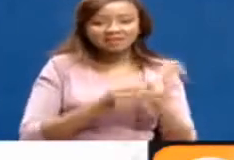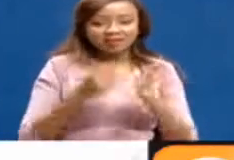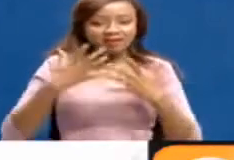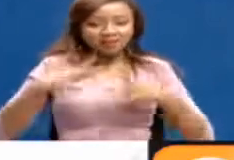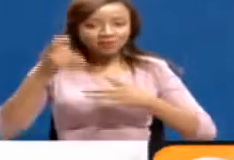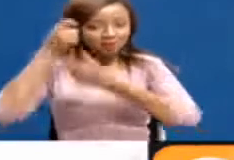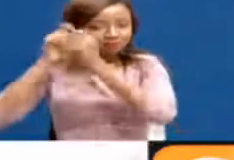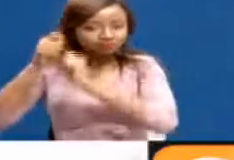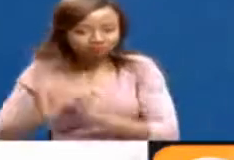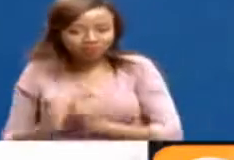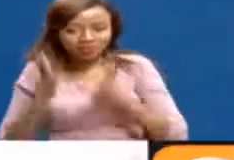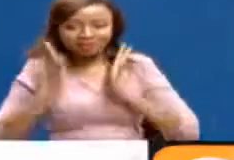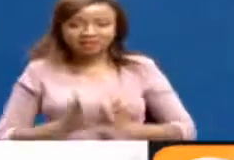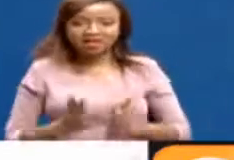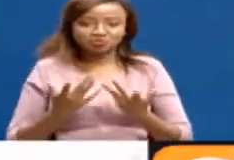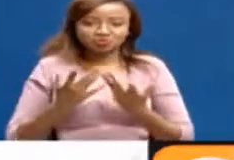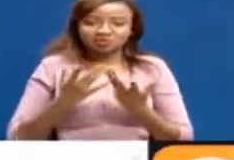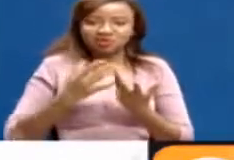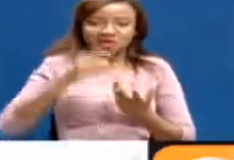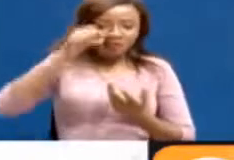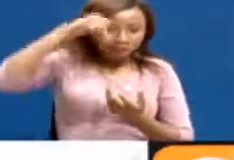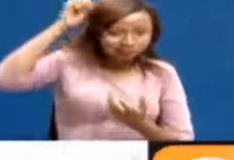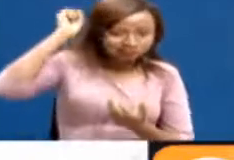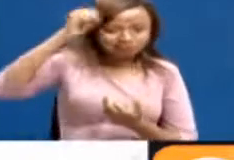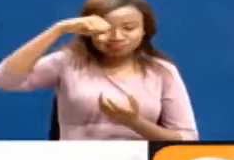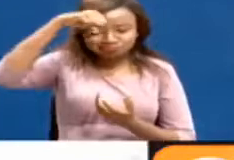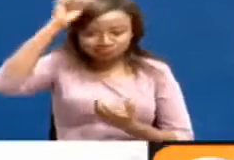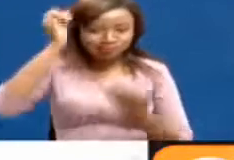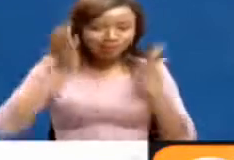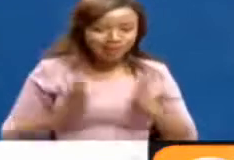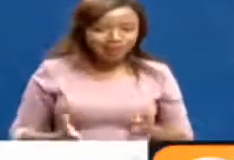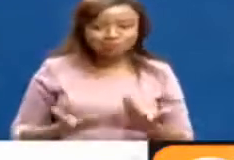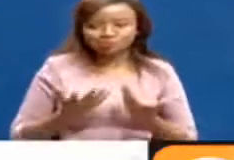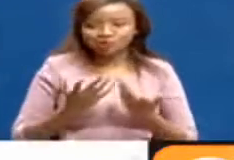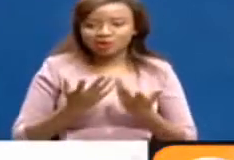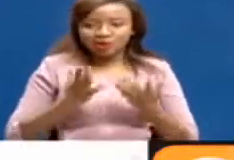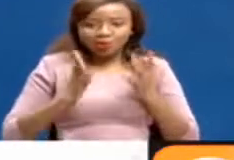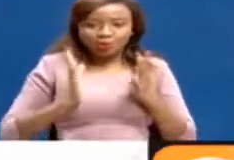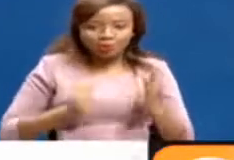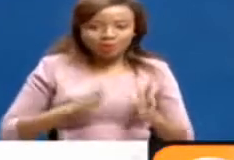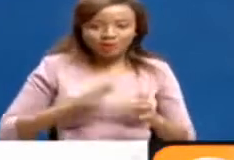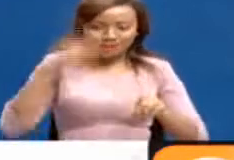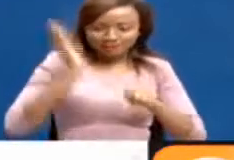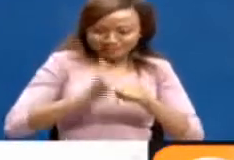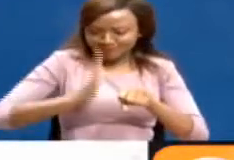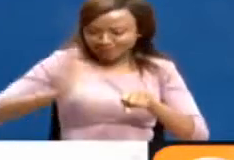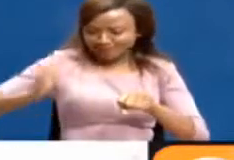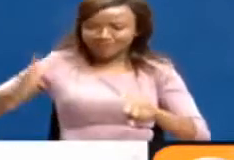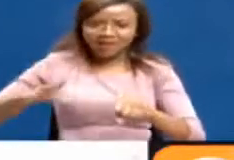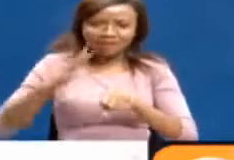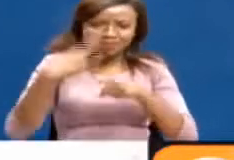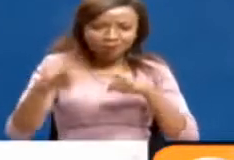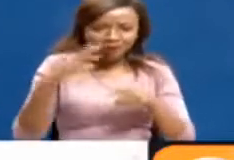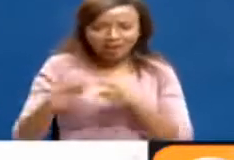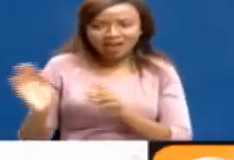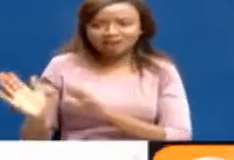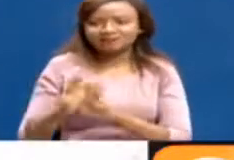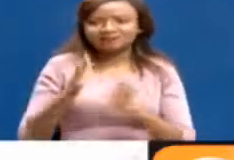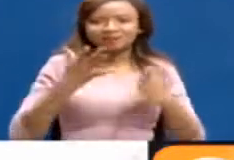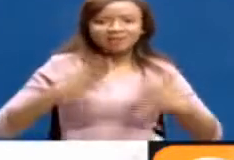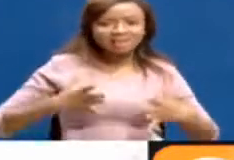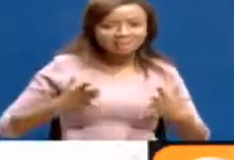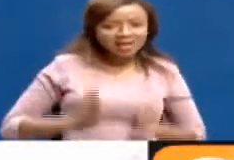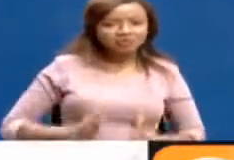saloonists, our barbers, the barber shops you're seeing are being affected. Not just our mamambogas, our Uber drivers, Jeff, and all these